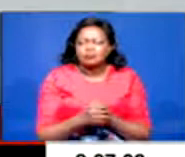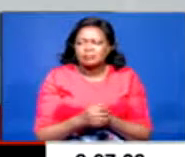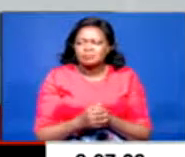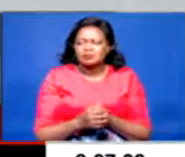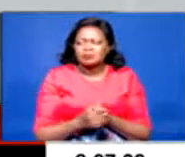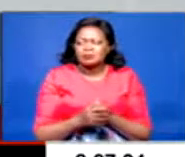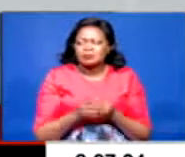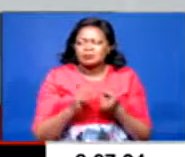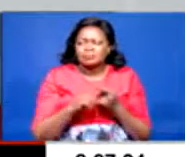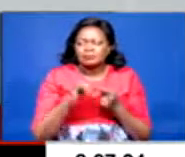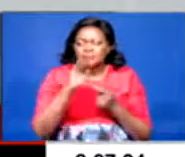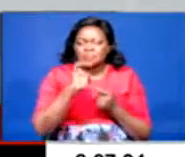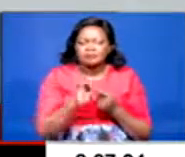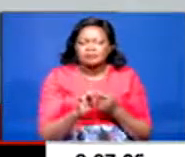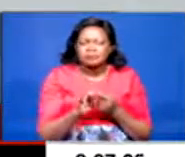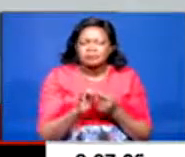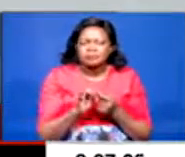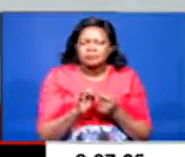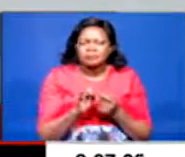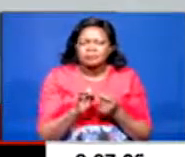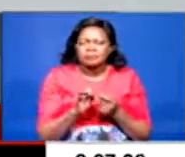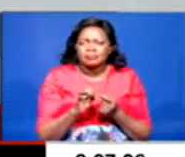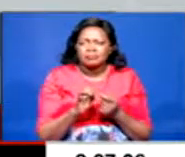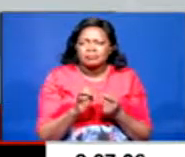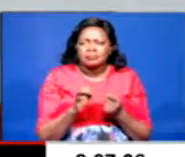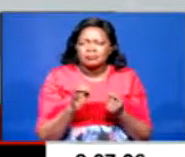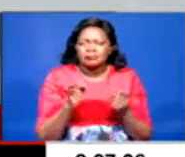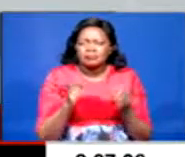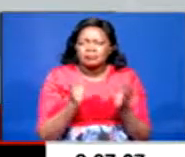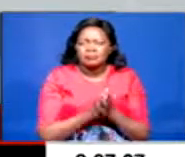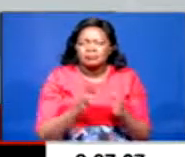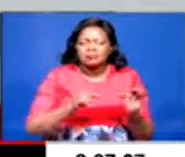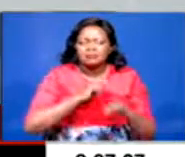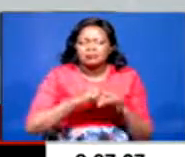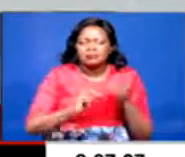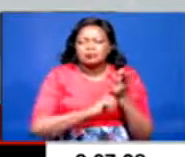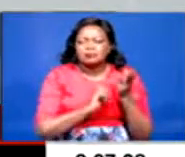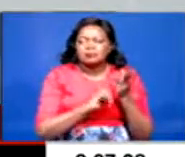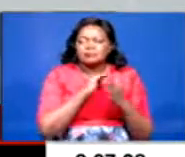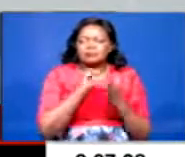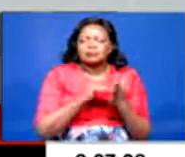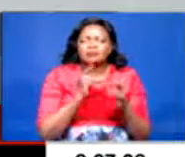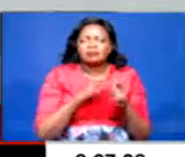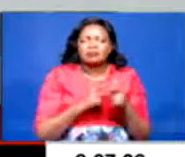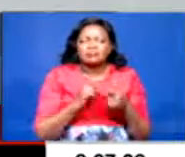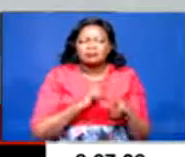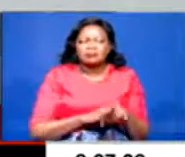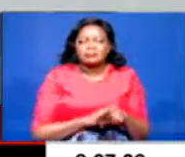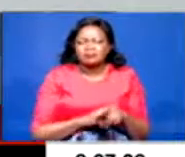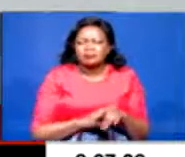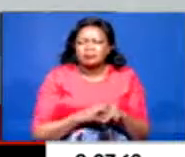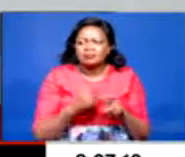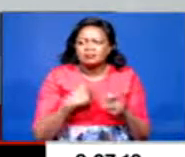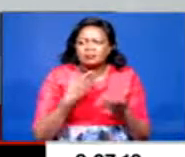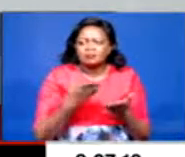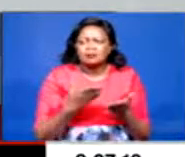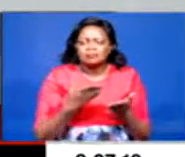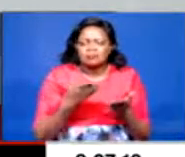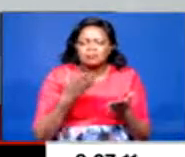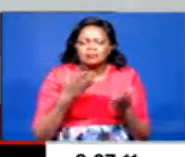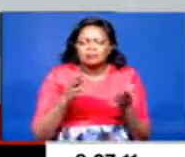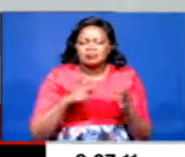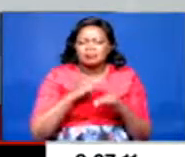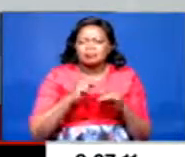IEBC portal. Yes. At the tallying and National Tallying Center. Once it comes into the portal at the National Tallying Center, two things